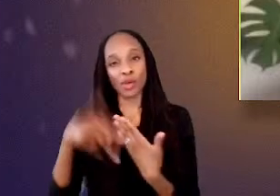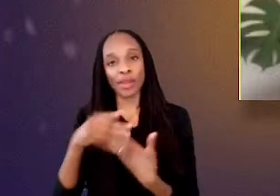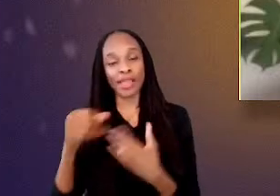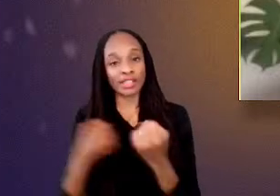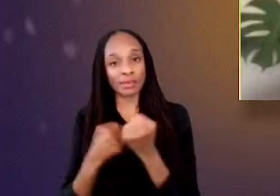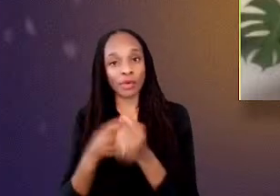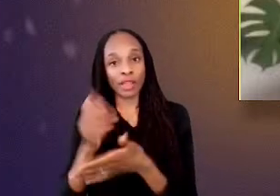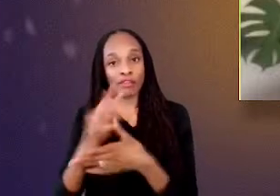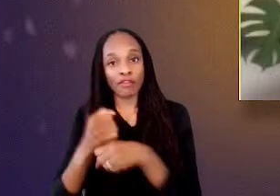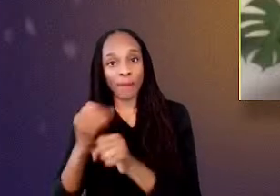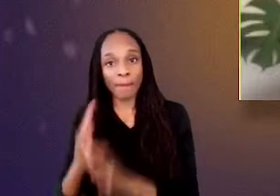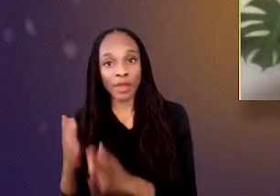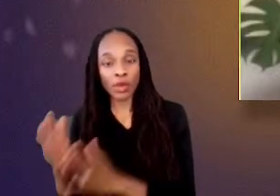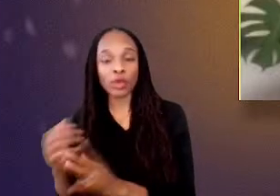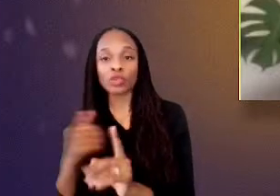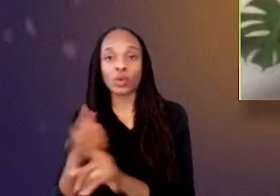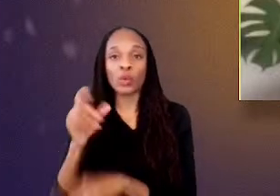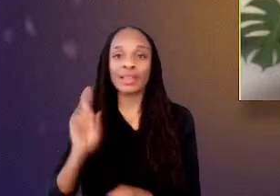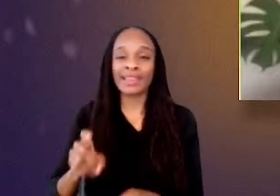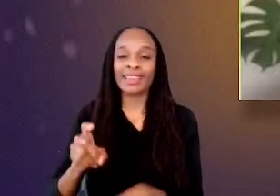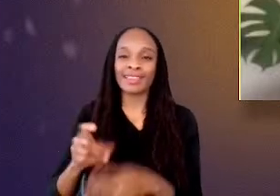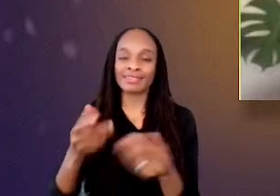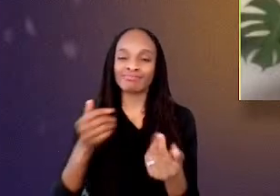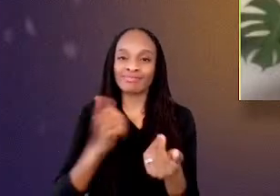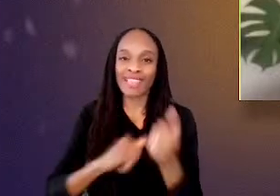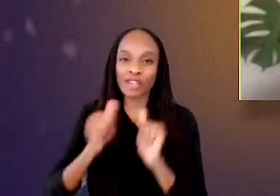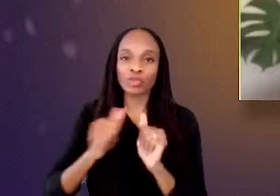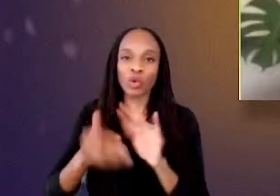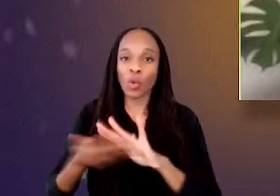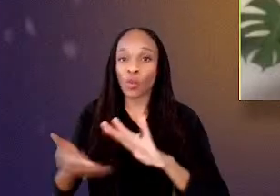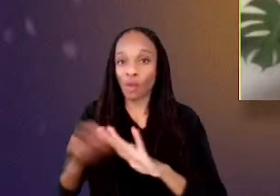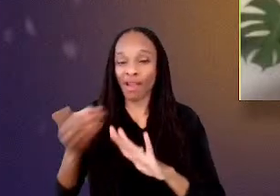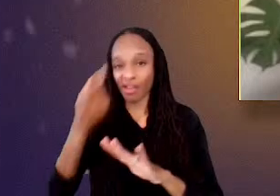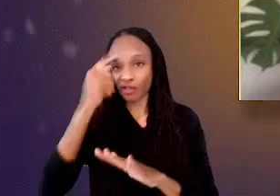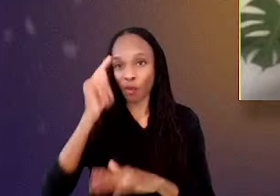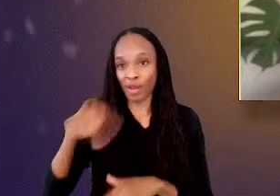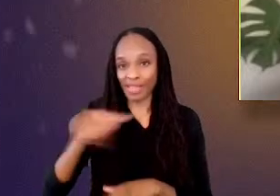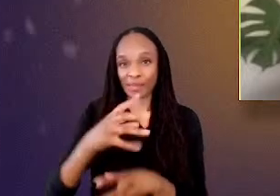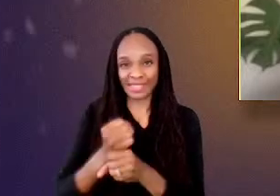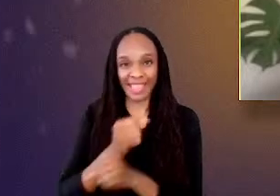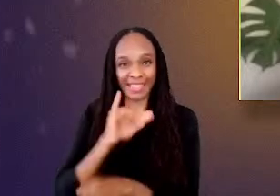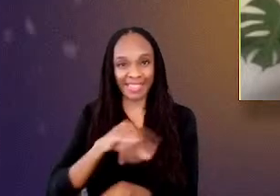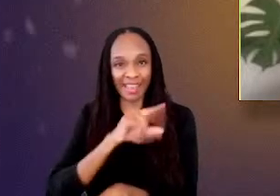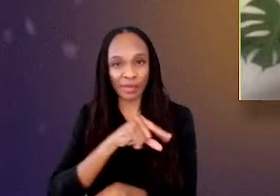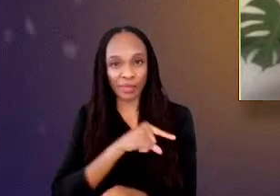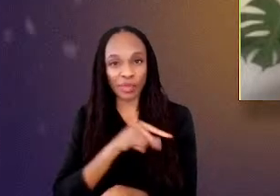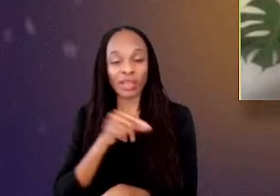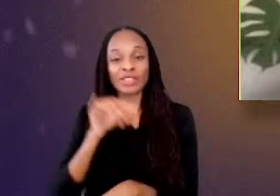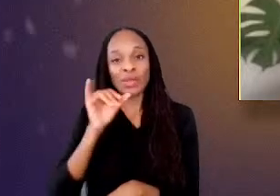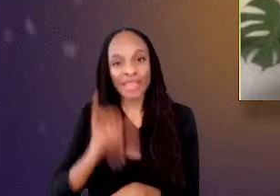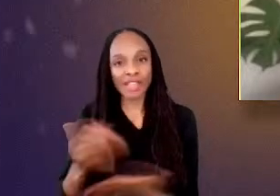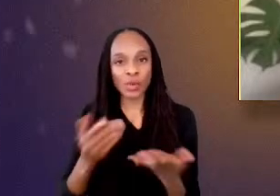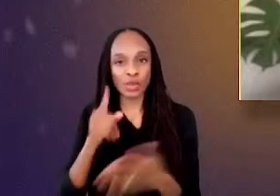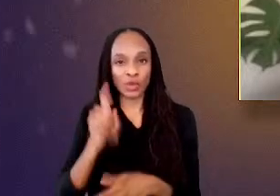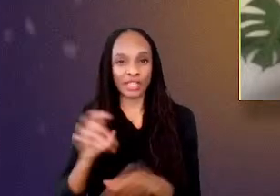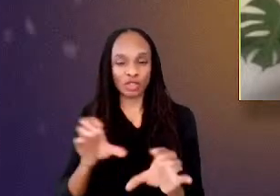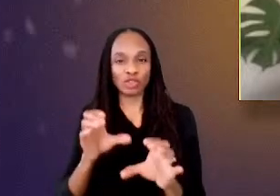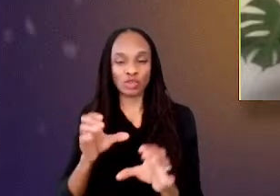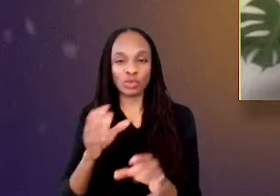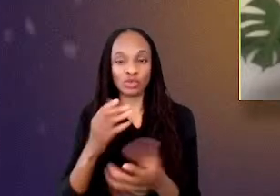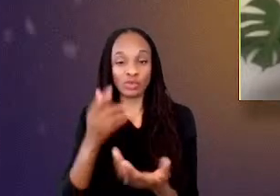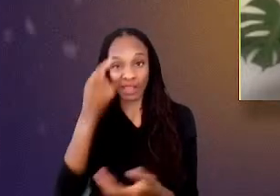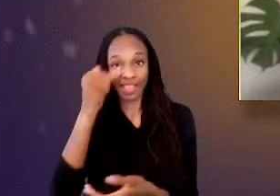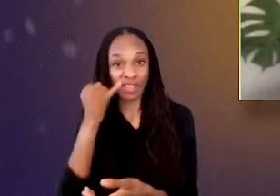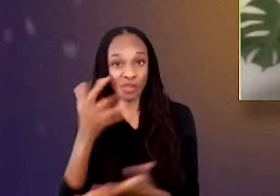filmmakers who are needing a theatrical run in order to be qualified. So those are things you have to do in order to be qualified for an Oscar.